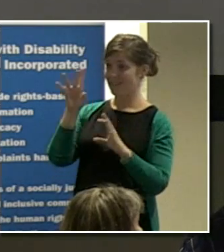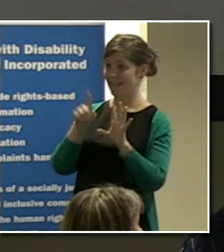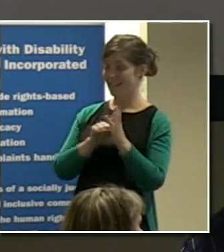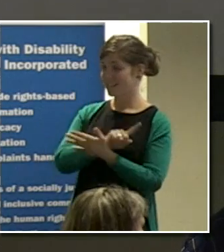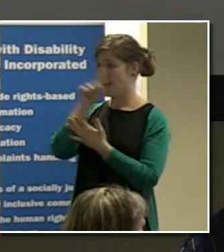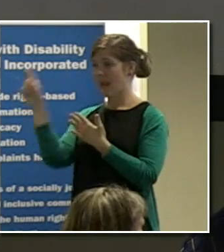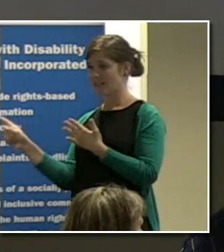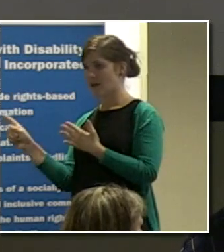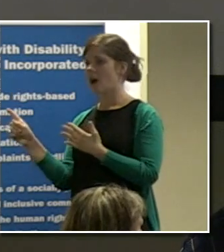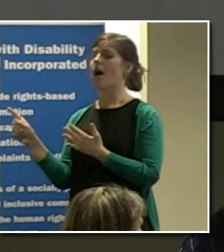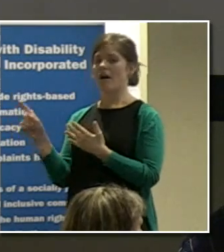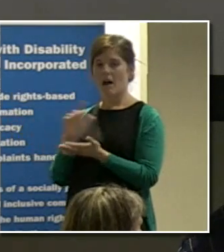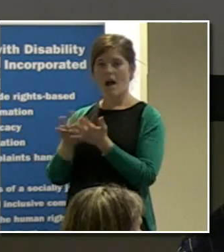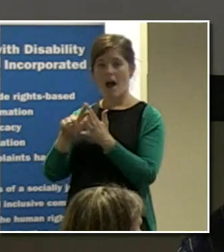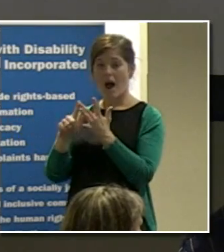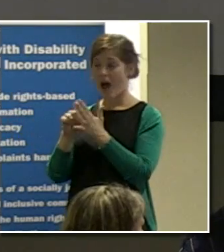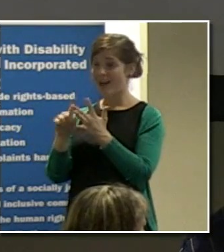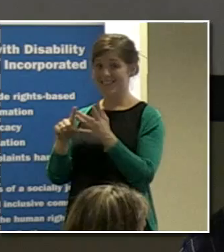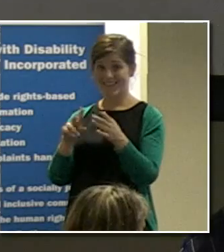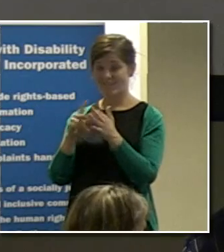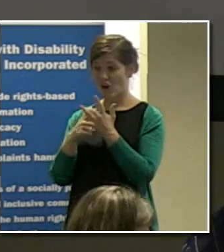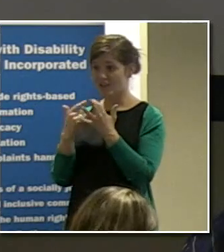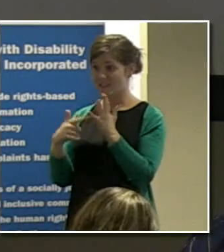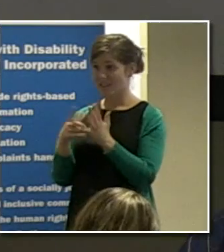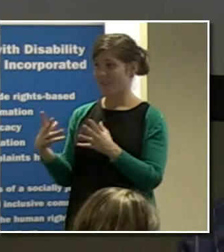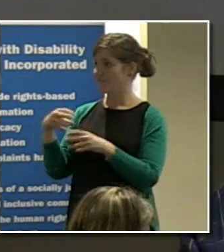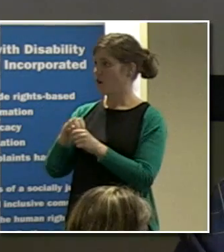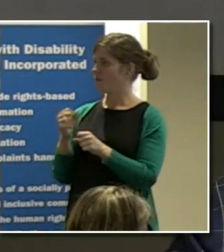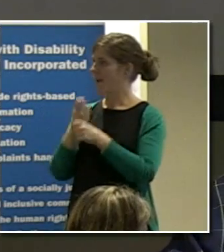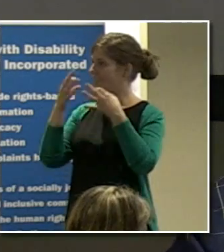Forrest, who was part of that decision-making process in